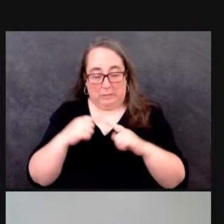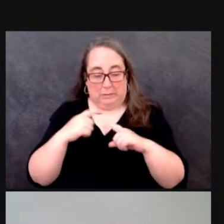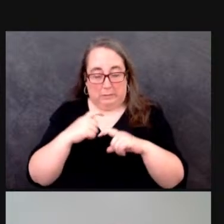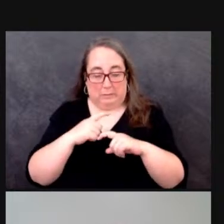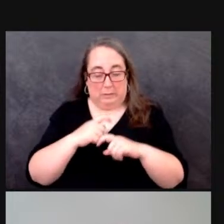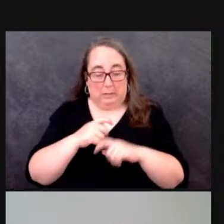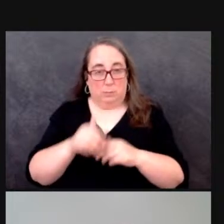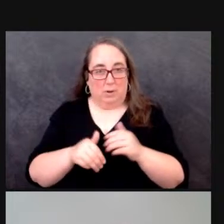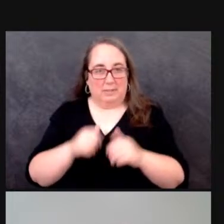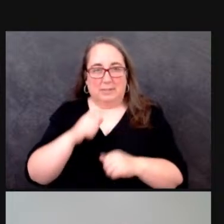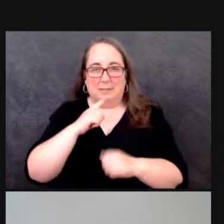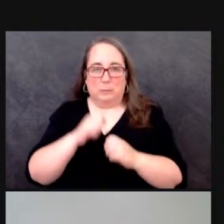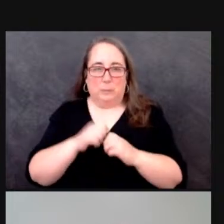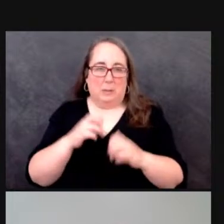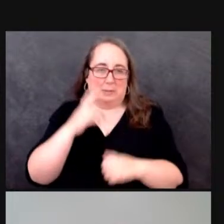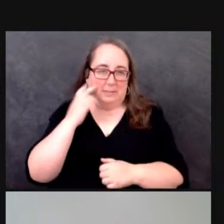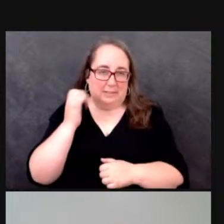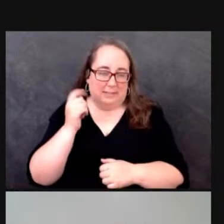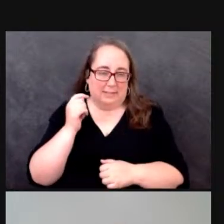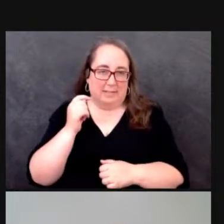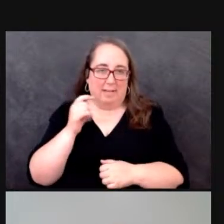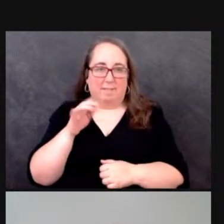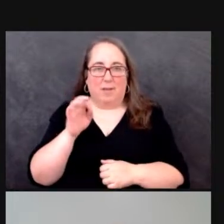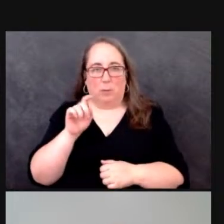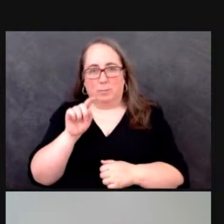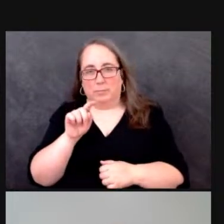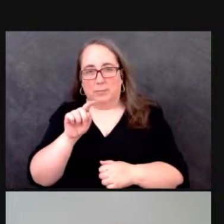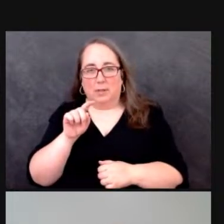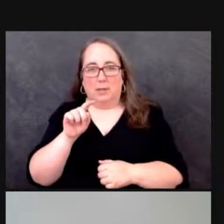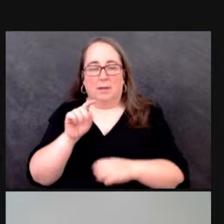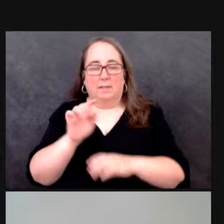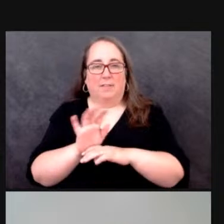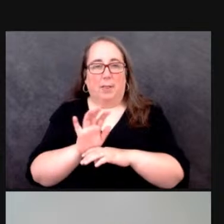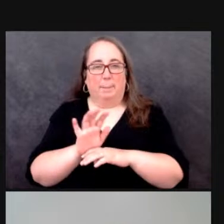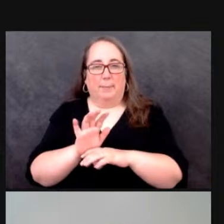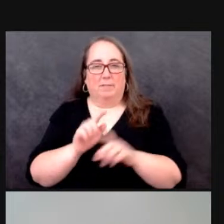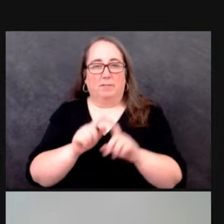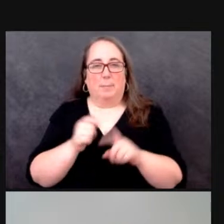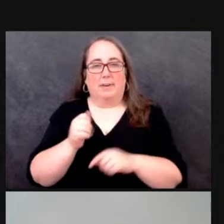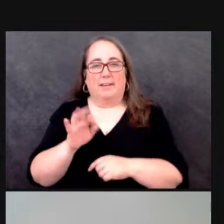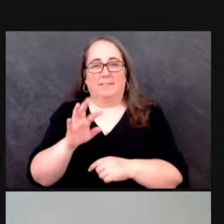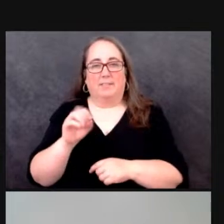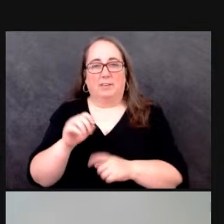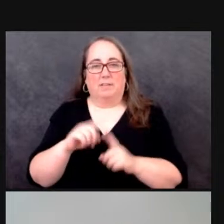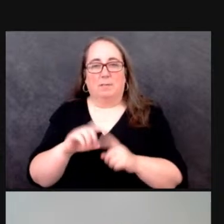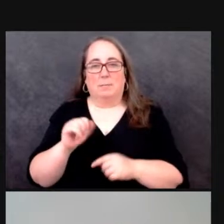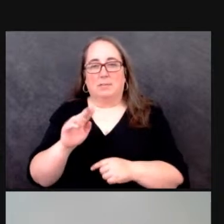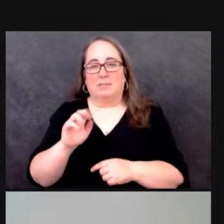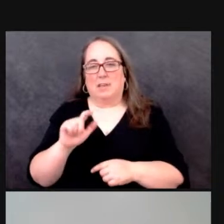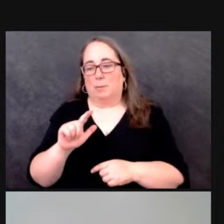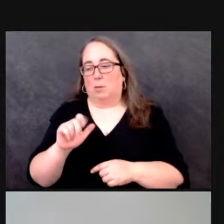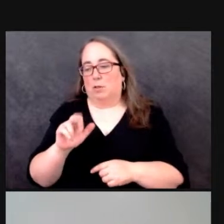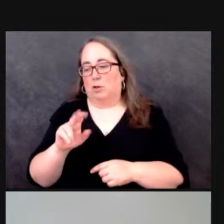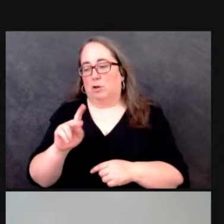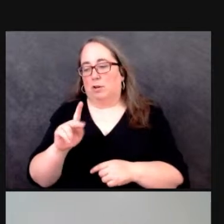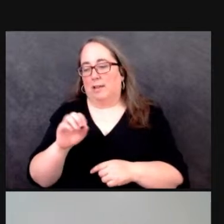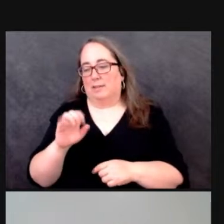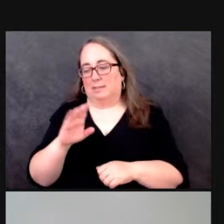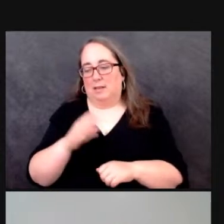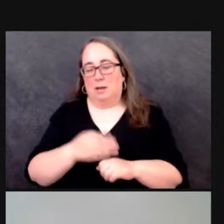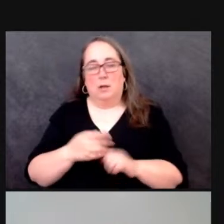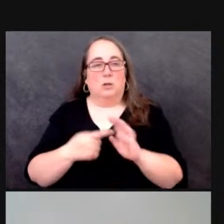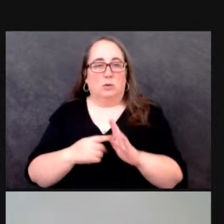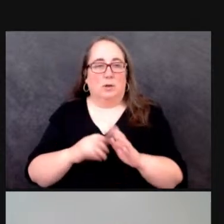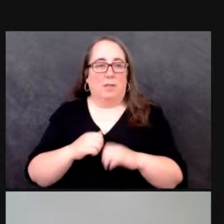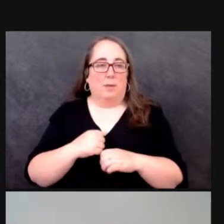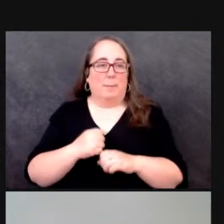silver is without seeing it. I found this wonderful film circa 1950 from Samuel Kirk and Son showing exactly how they